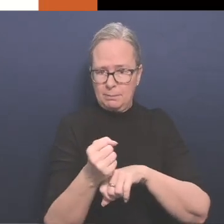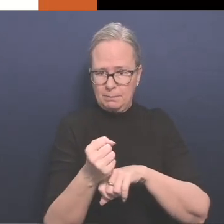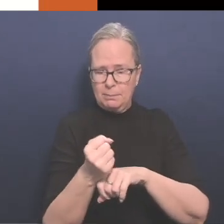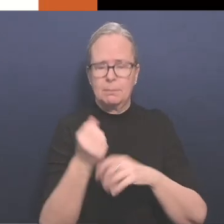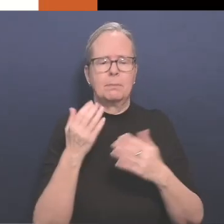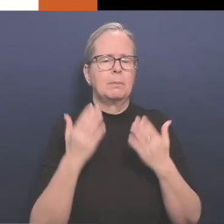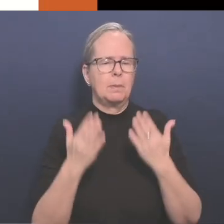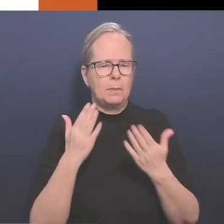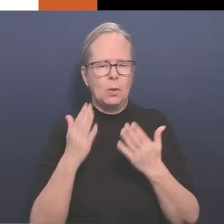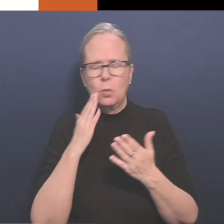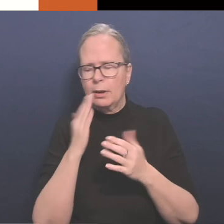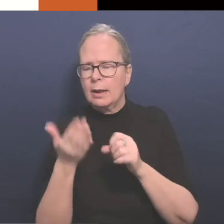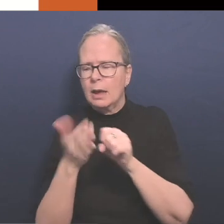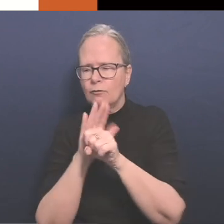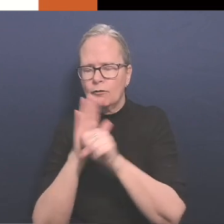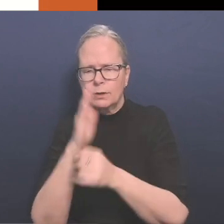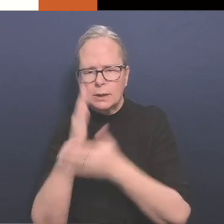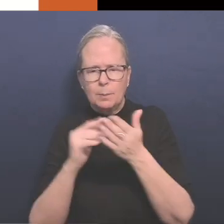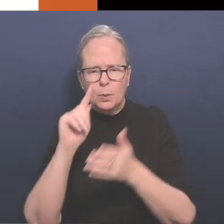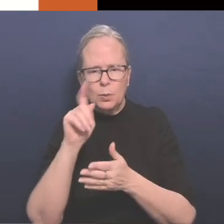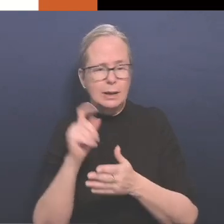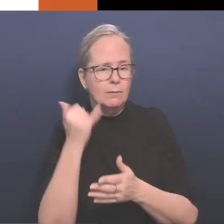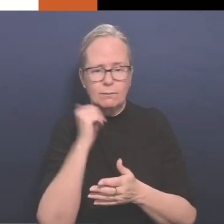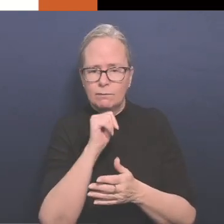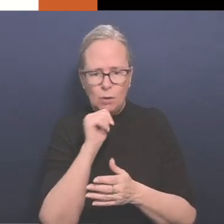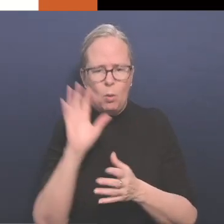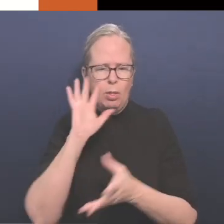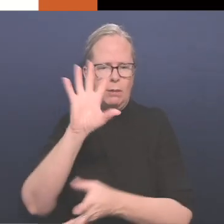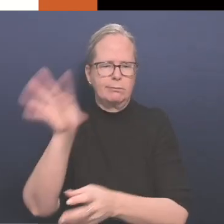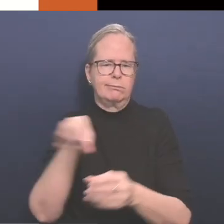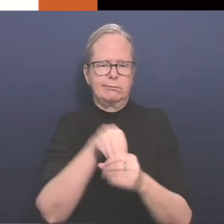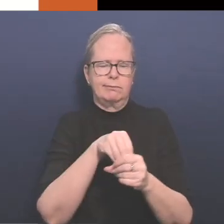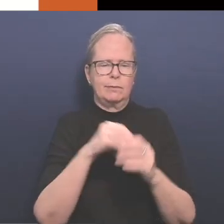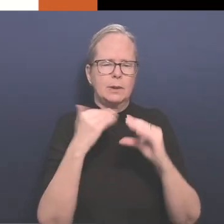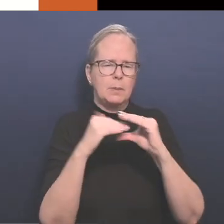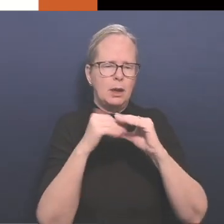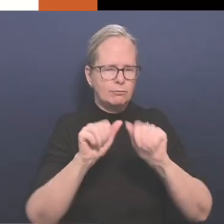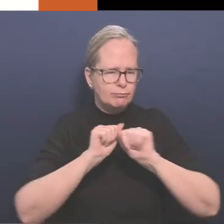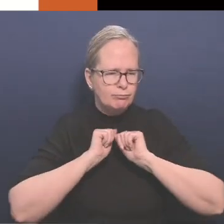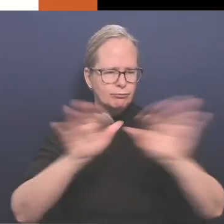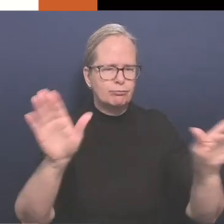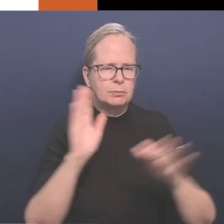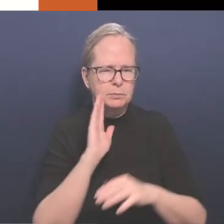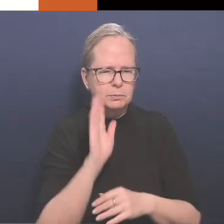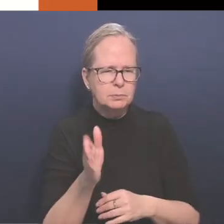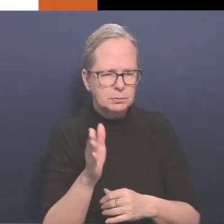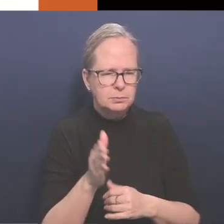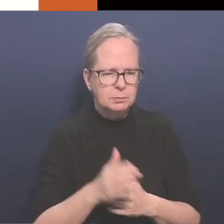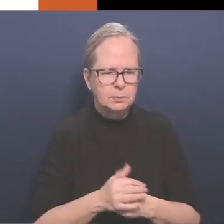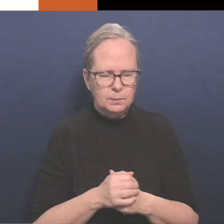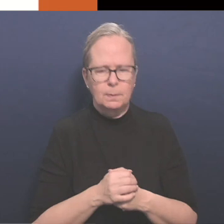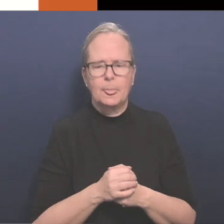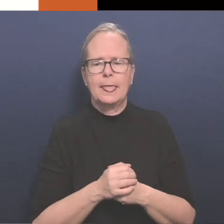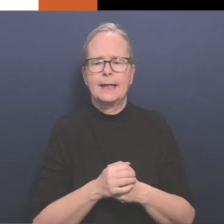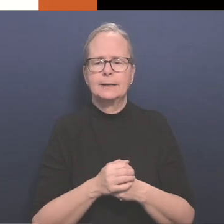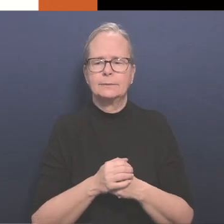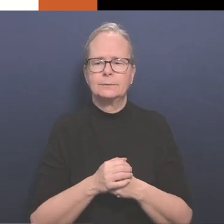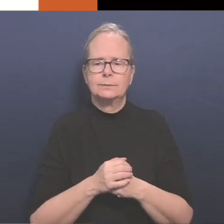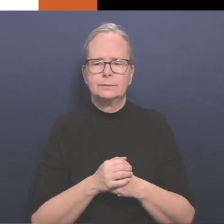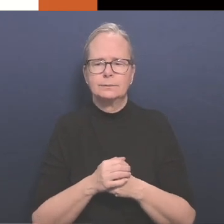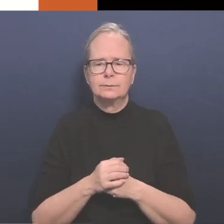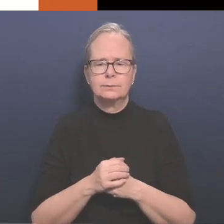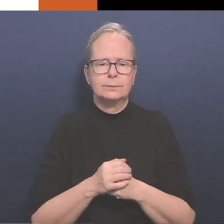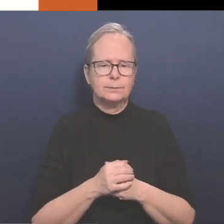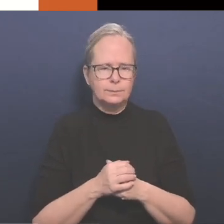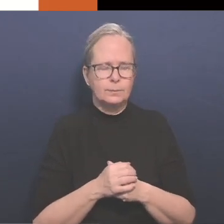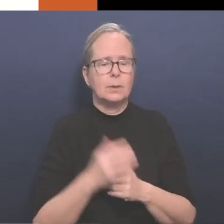So you might be asking, why did Prosper Canada create this Benefits Wayfinder tool? Well, these statistics are quite shocking,